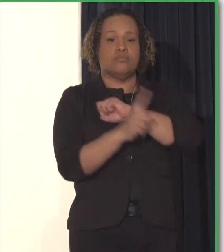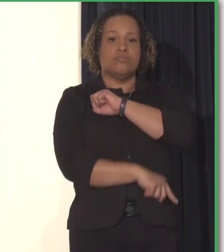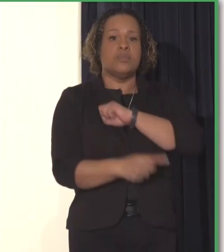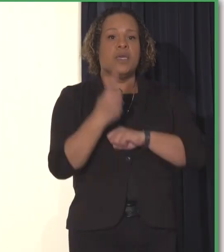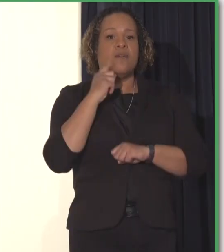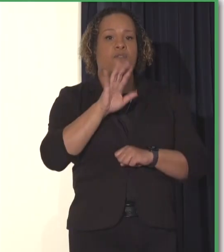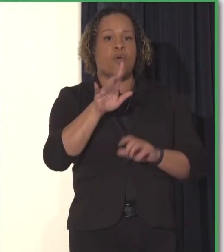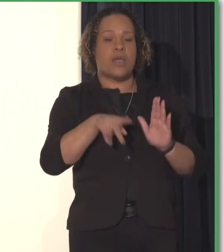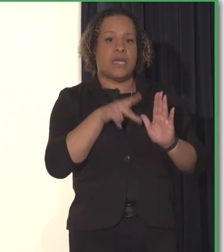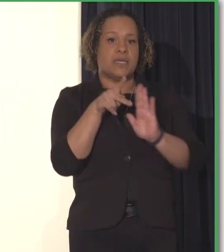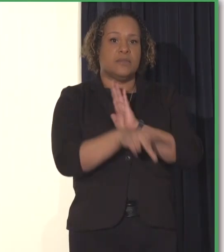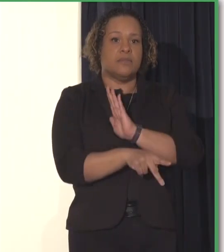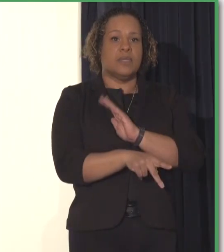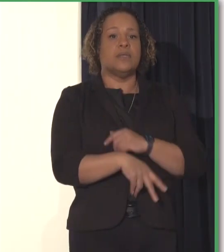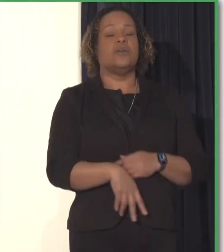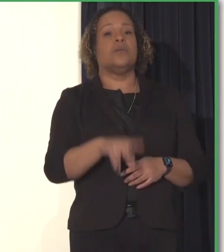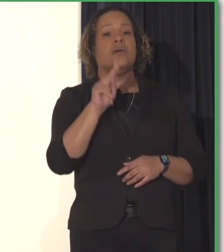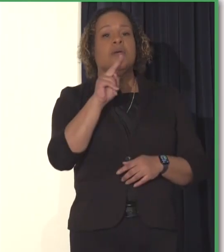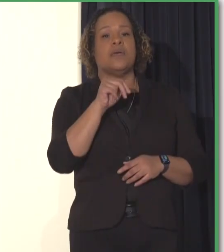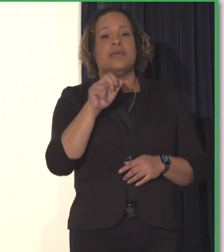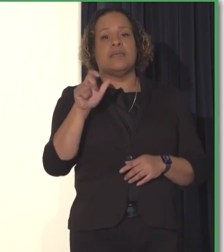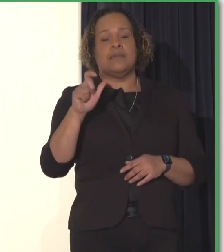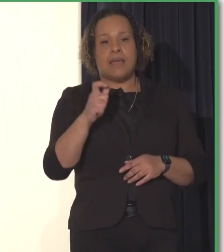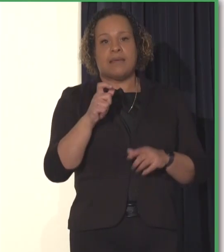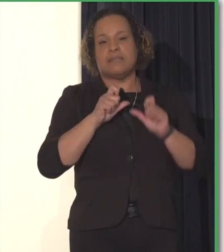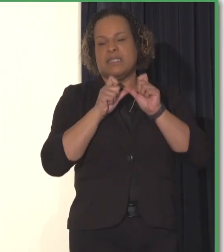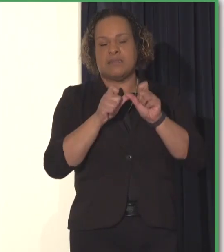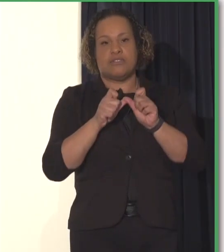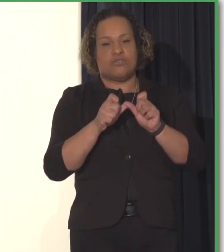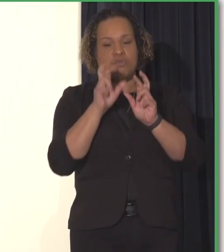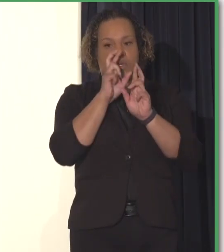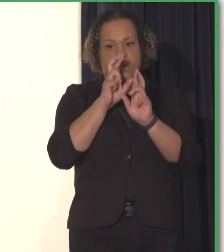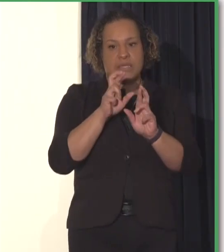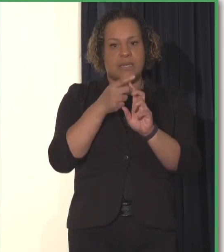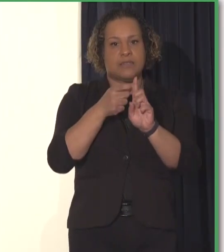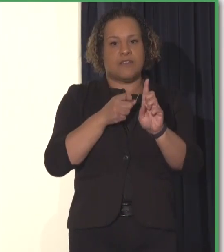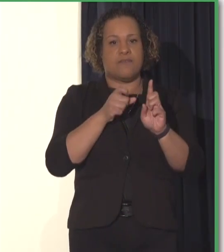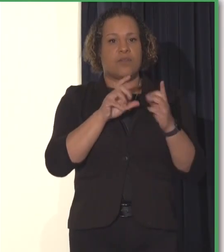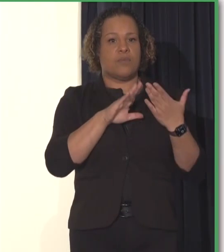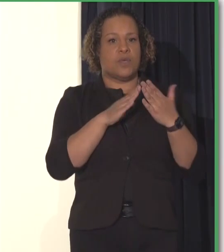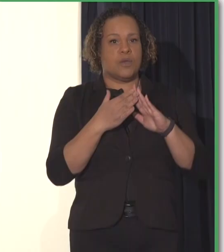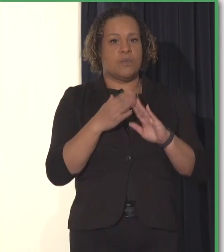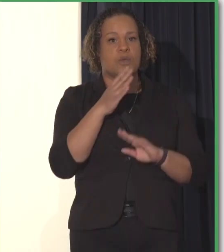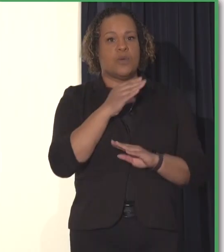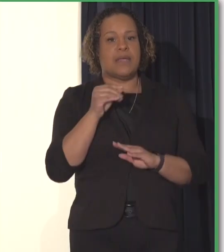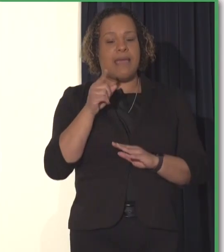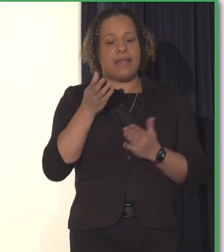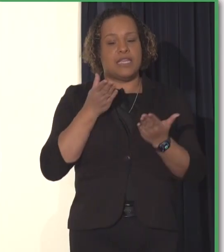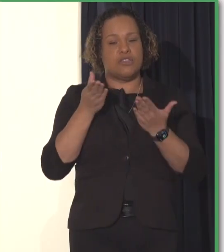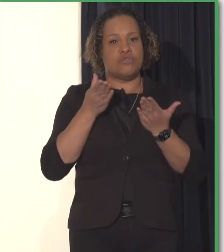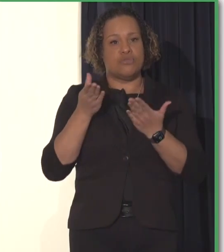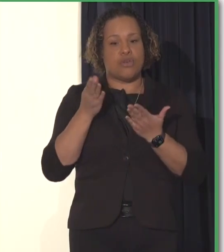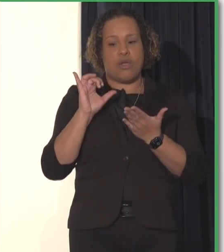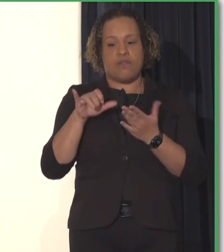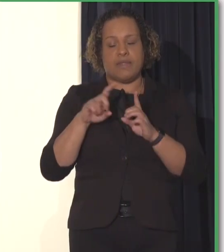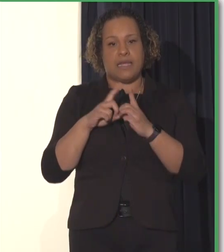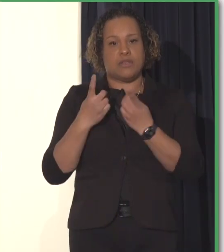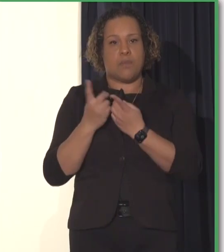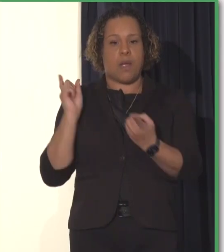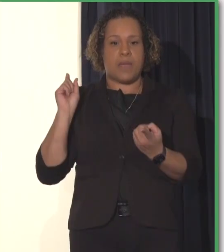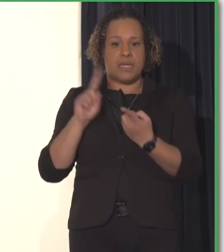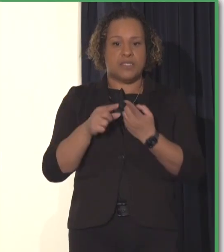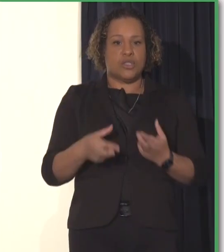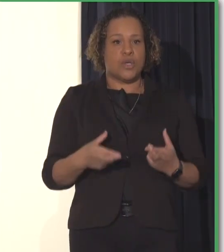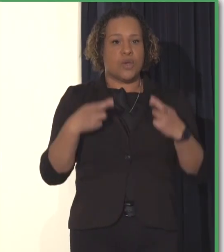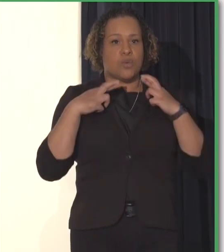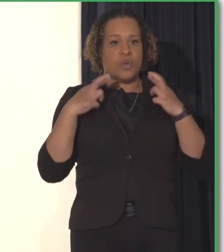and trusted by the community he served, the men and women he served with, and the department he led until his retirement